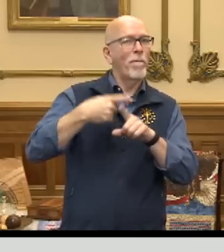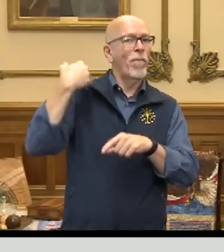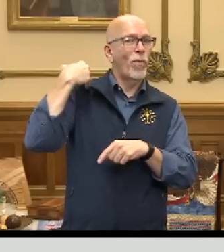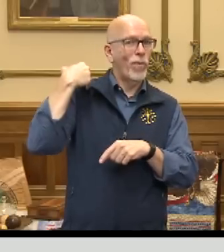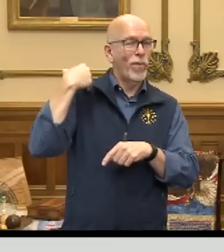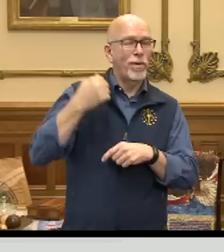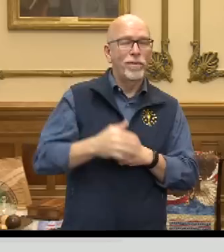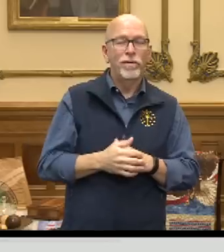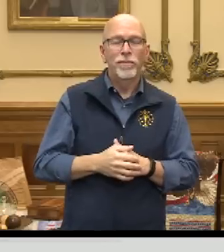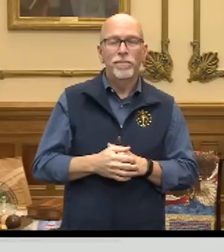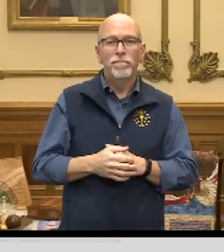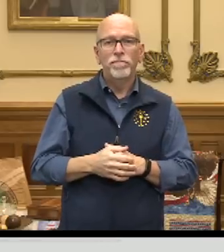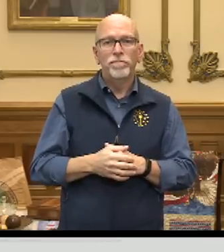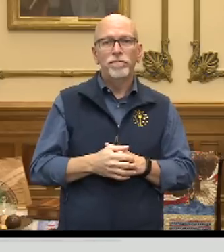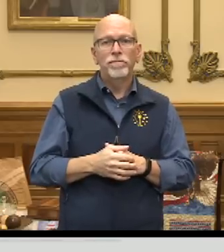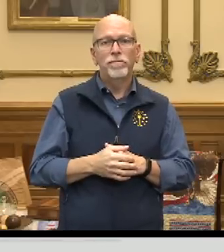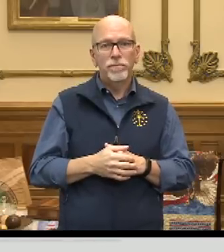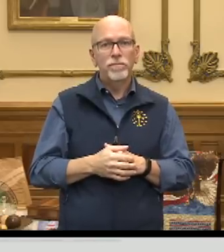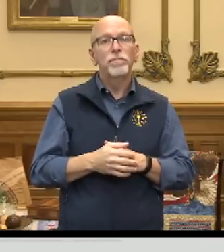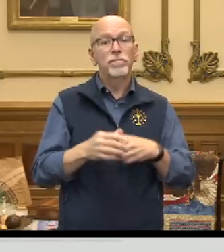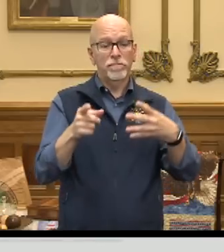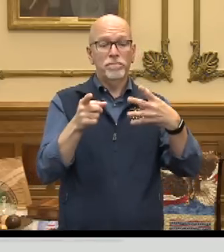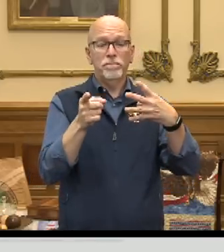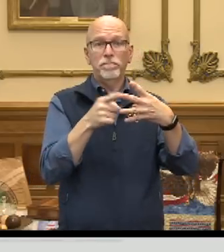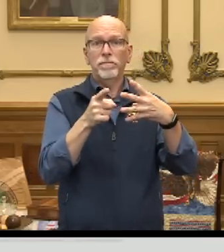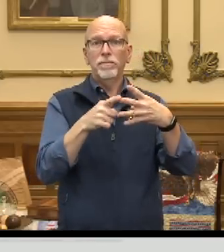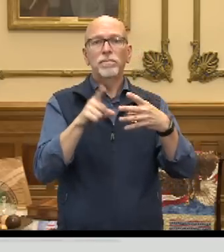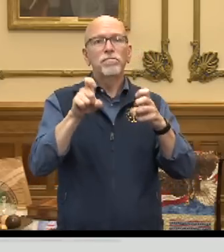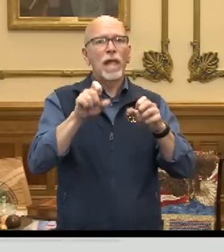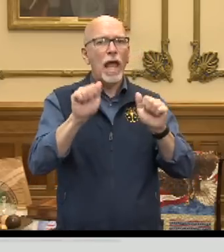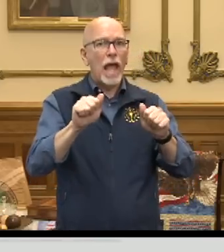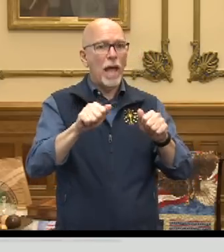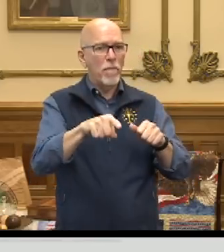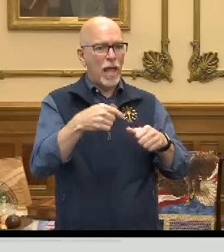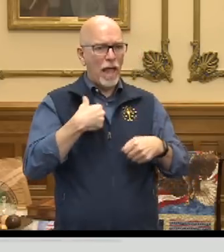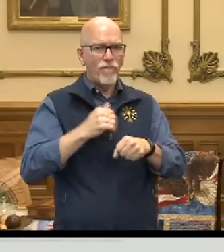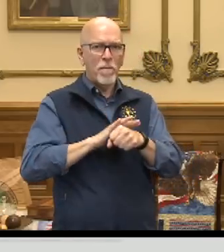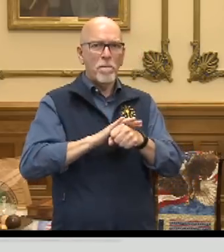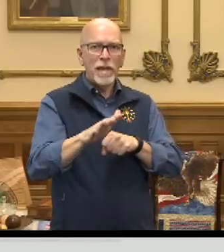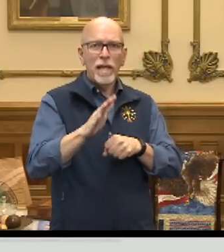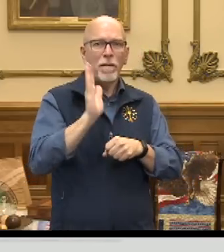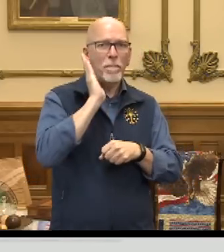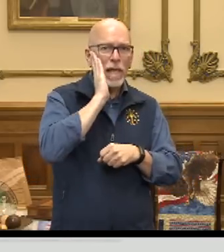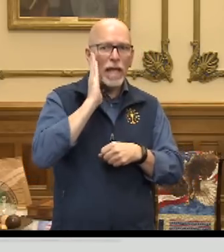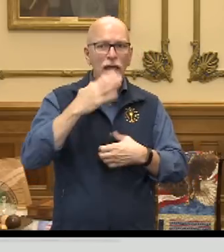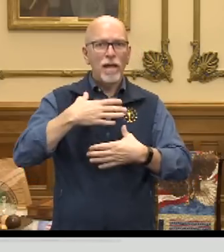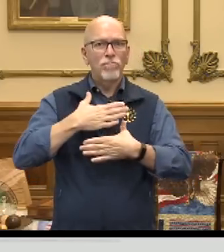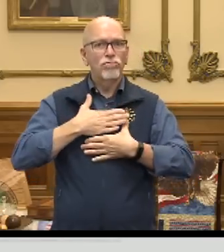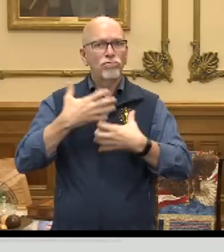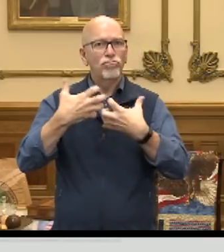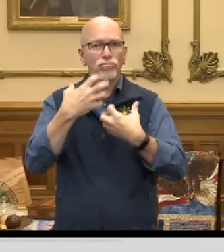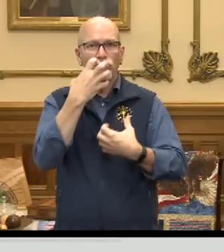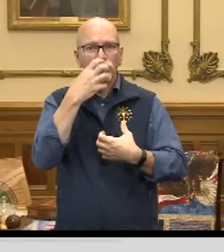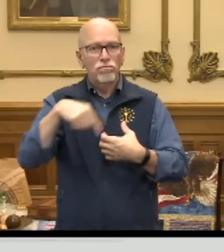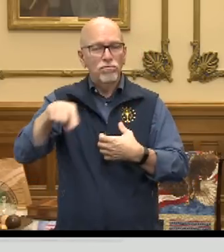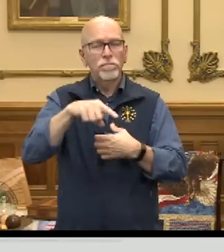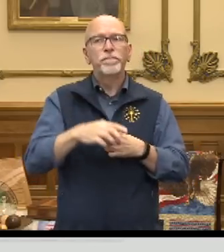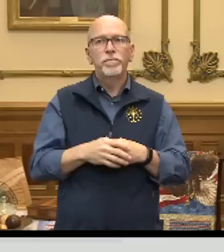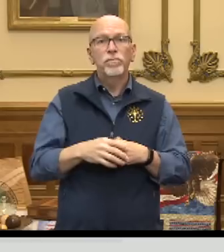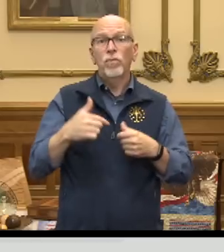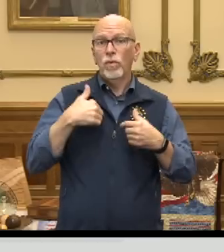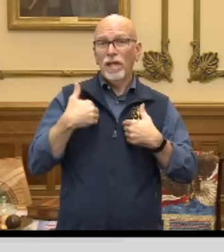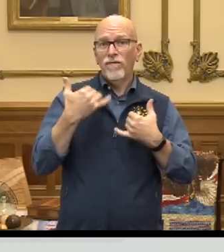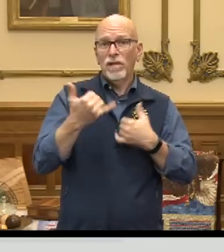ago. Secondly, we said the state needed to retain its surge capacity for critical care beds and ventilators. We currently have